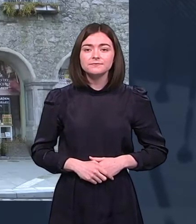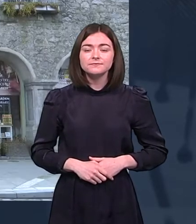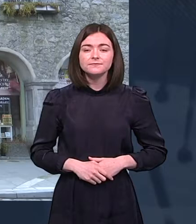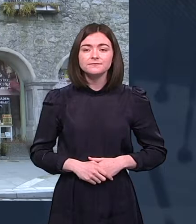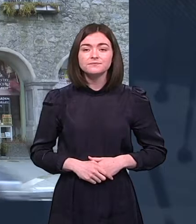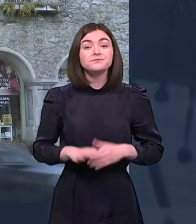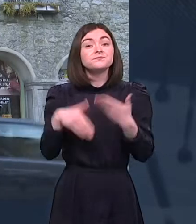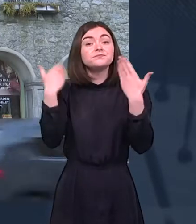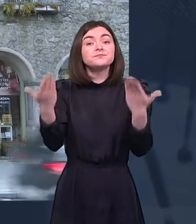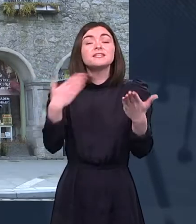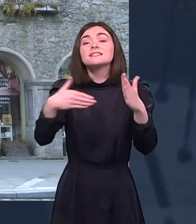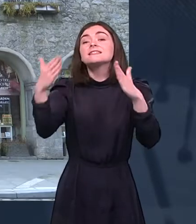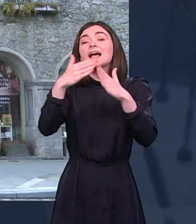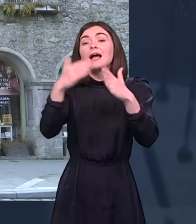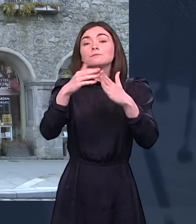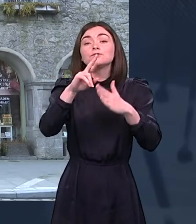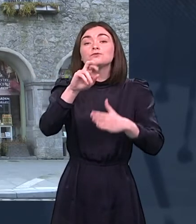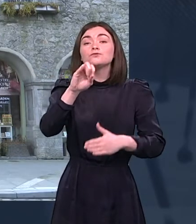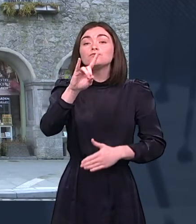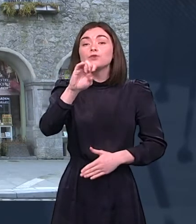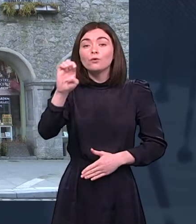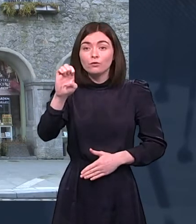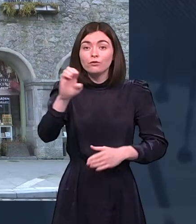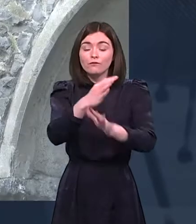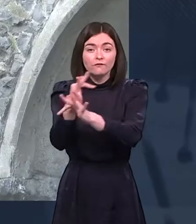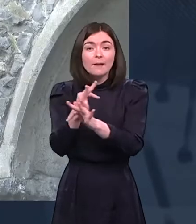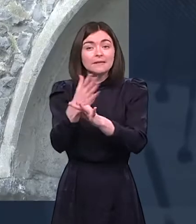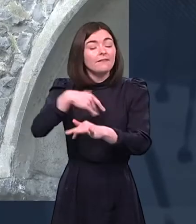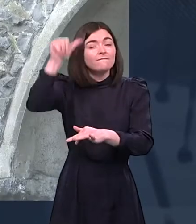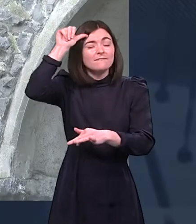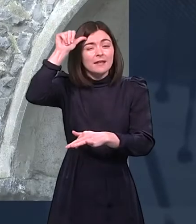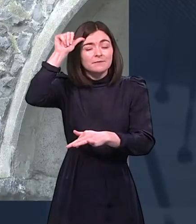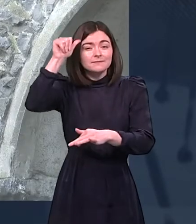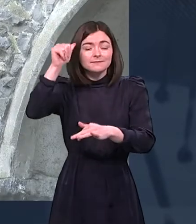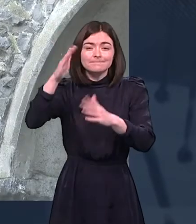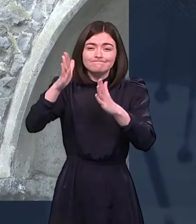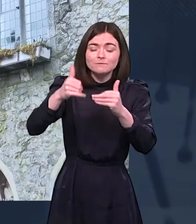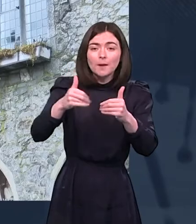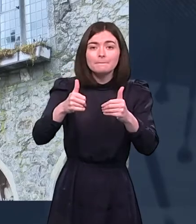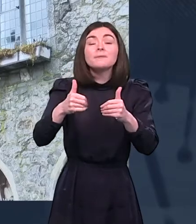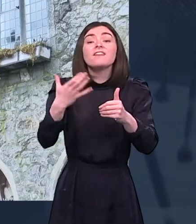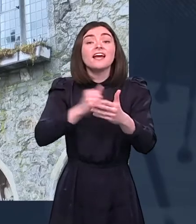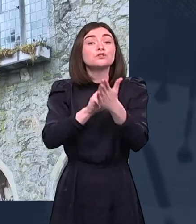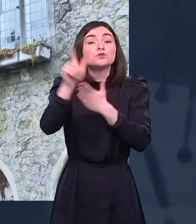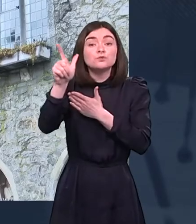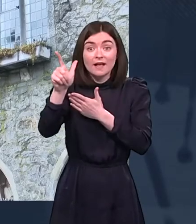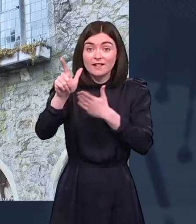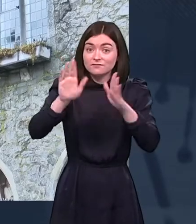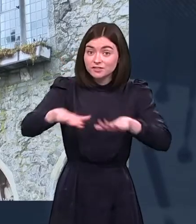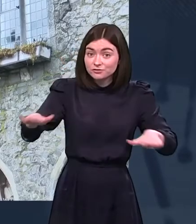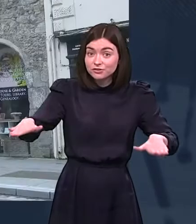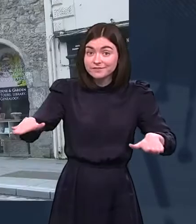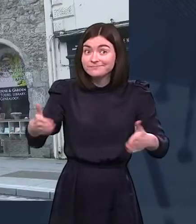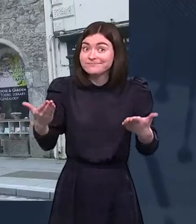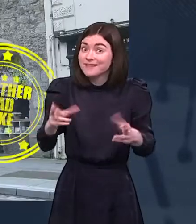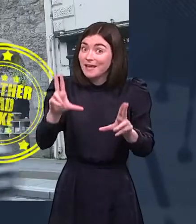This is the home of John Rode and Rose Archer, a famous local merchant. Built in 1594, they went on and had 12 children.